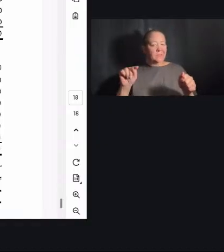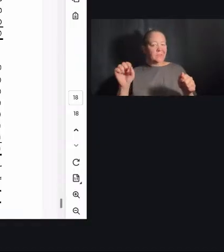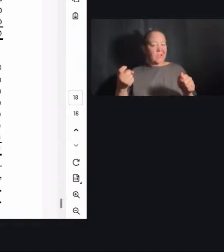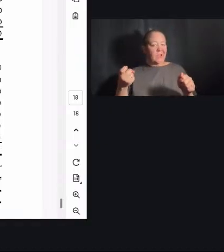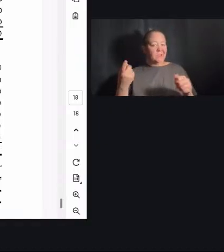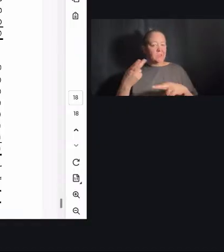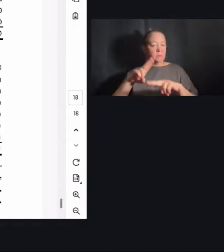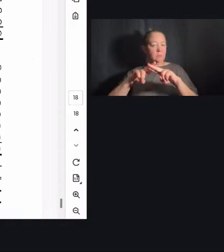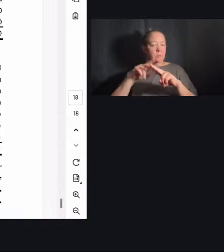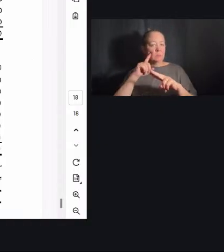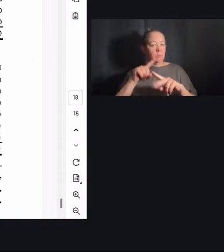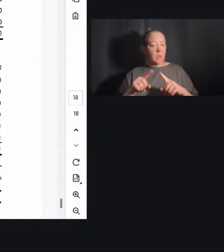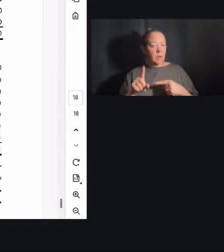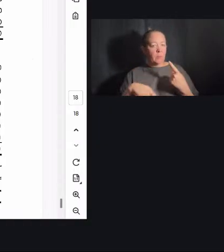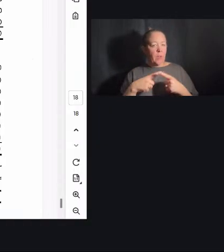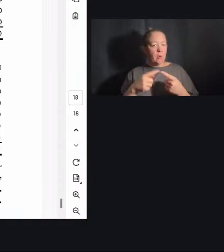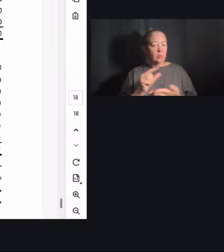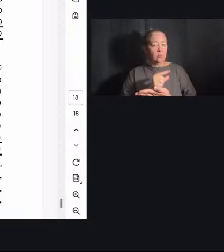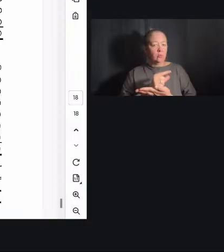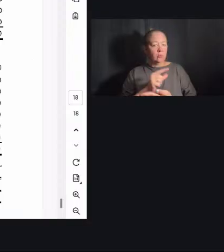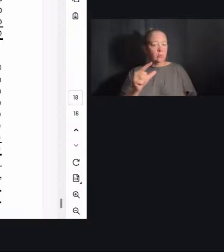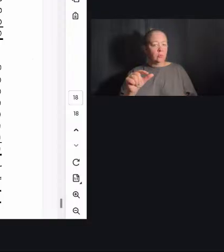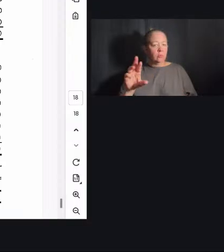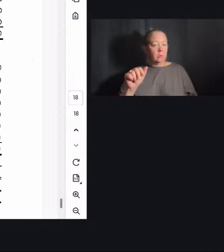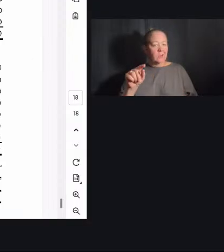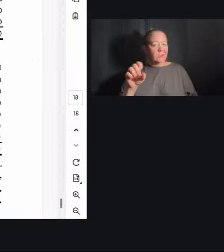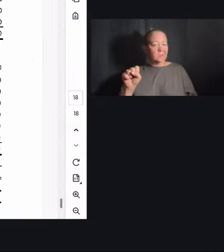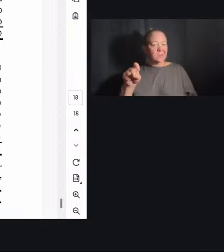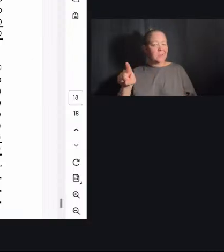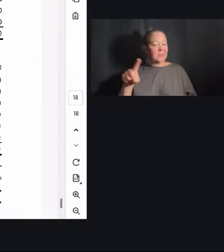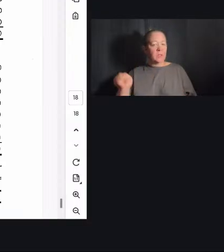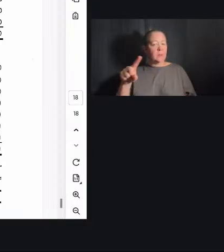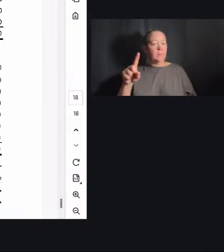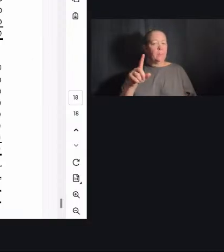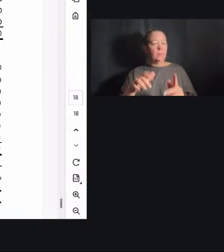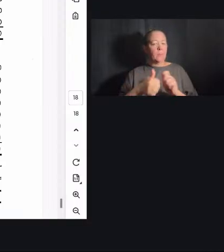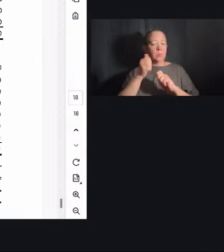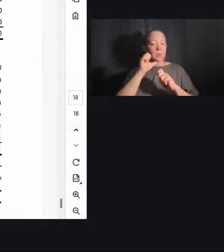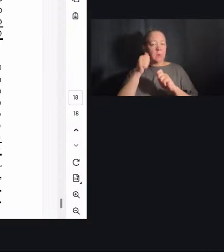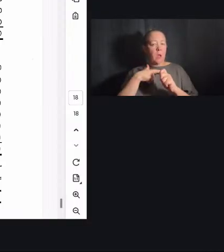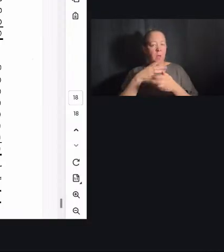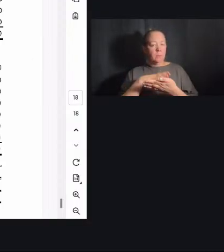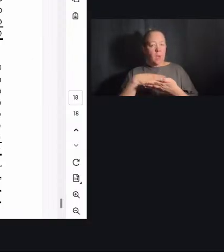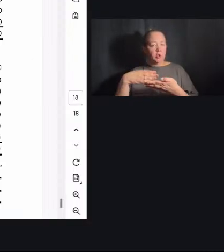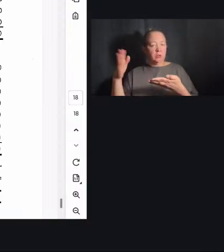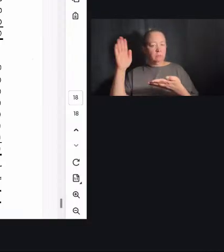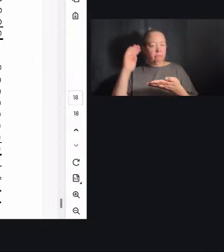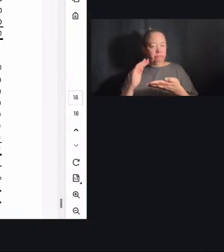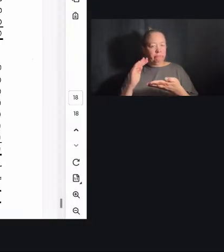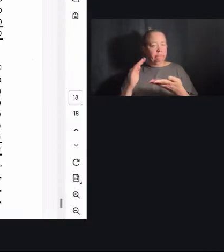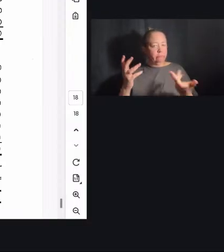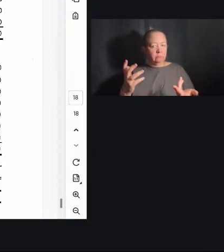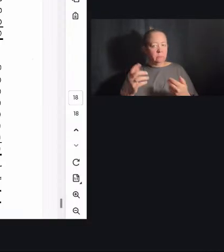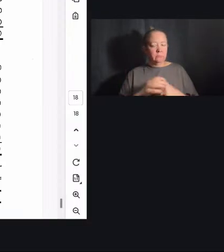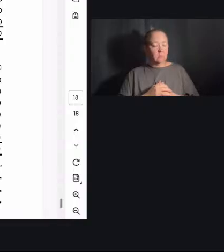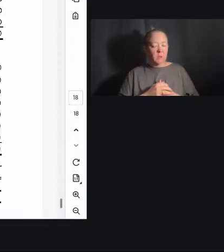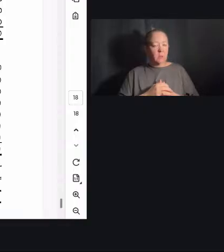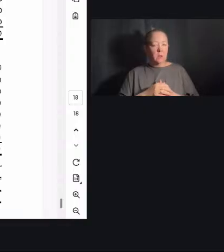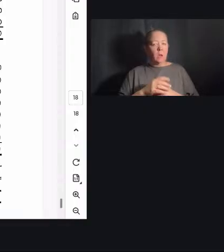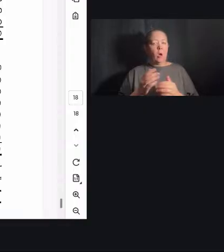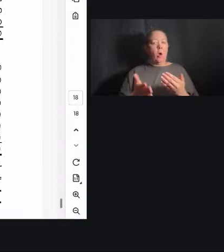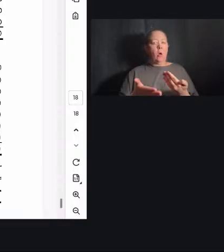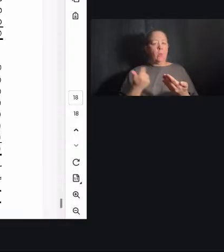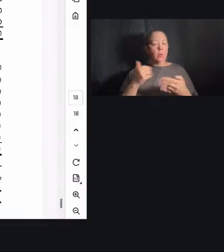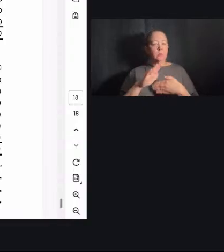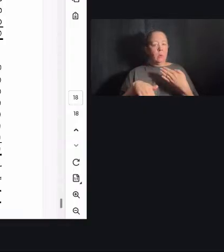that they are mostly not budget relieving. Almost all of the grants that the town gets are for